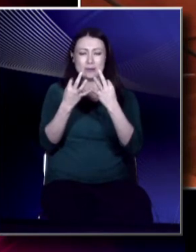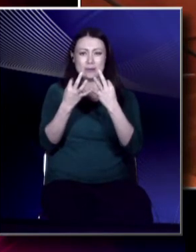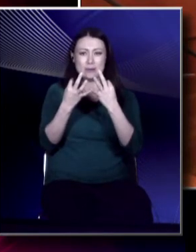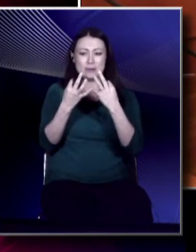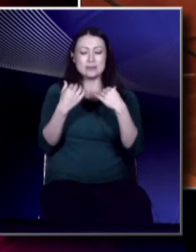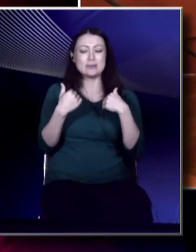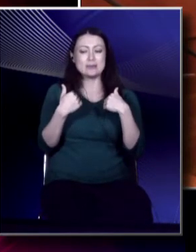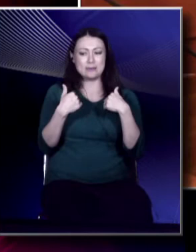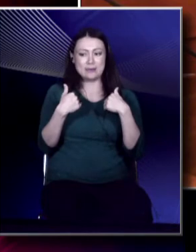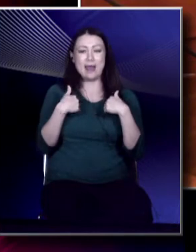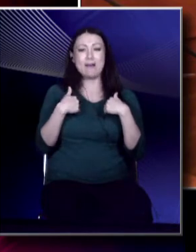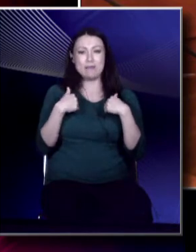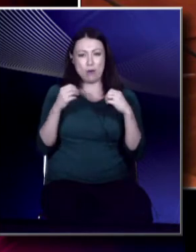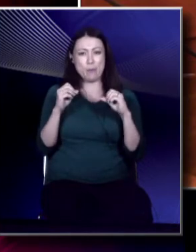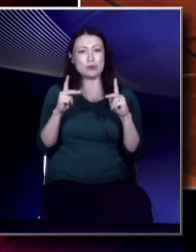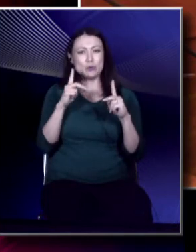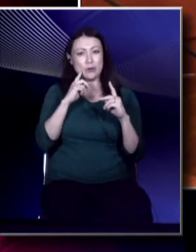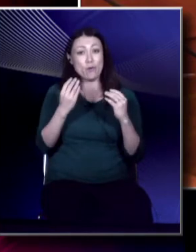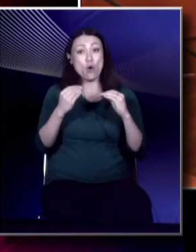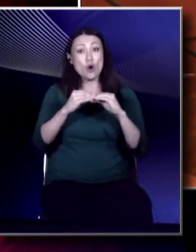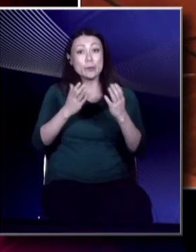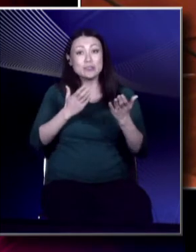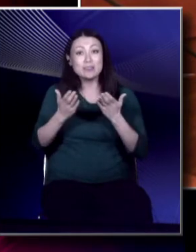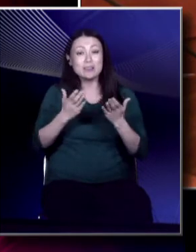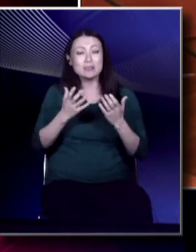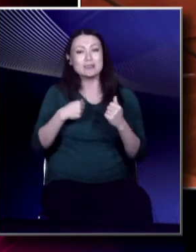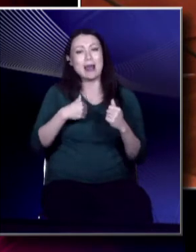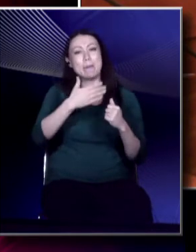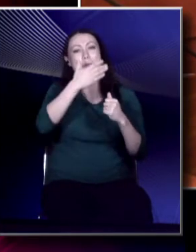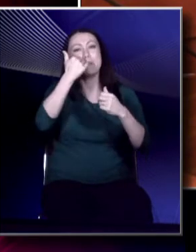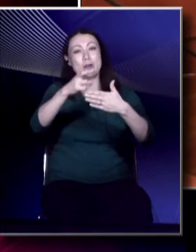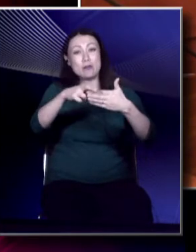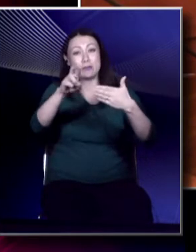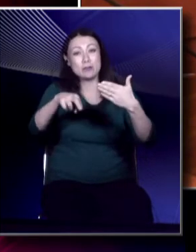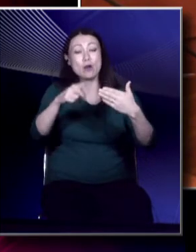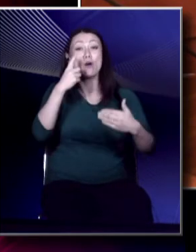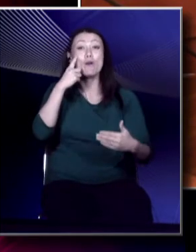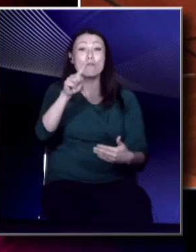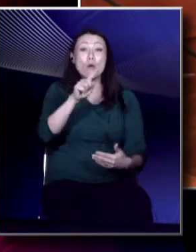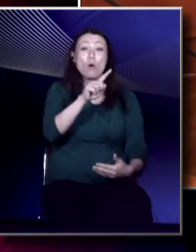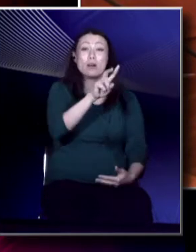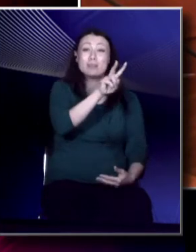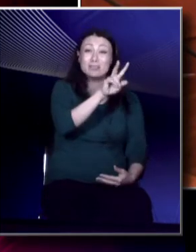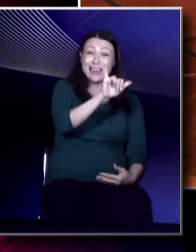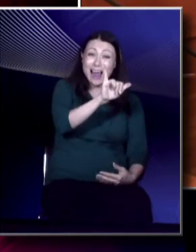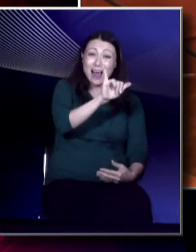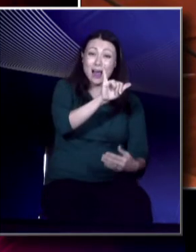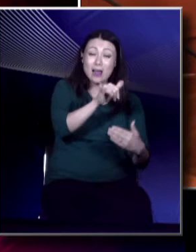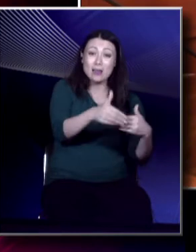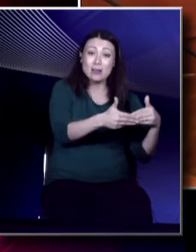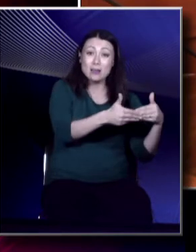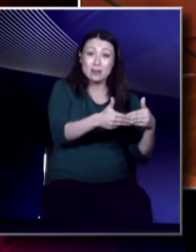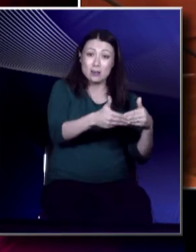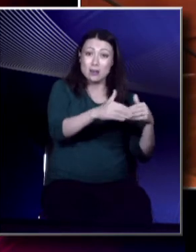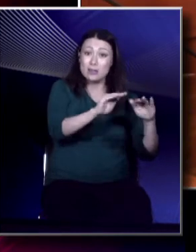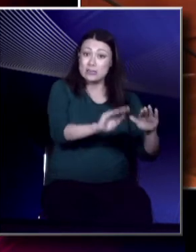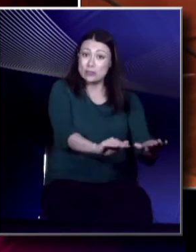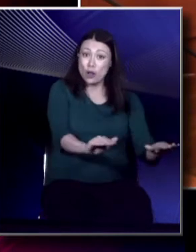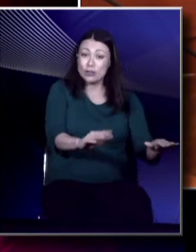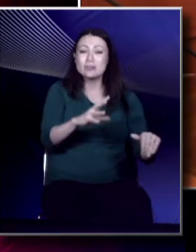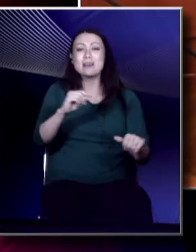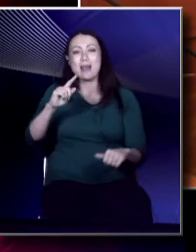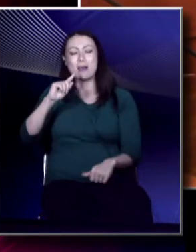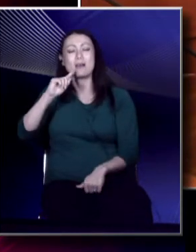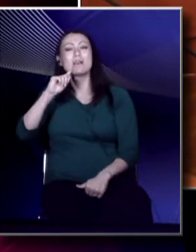for increased services and greater outcomes for visually impaired infants and toddlers and hard of hearing